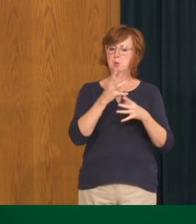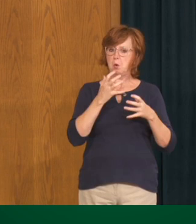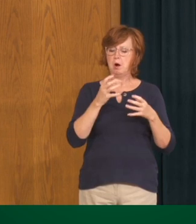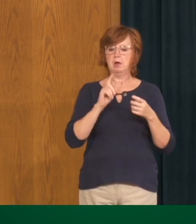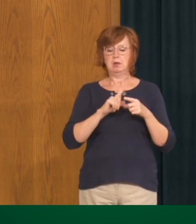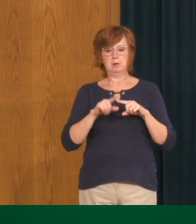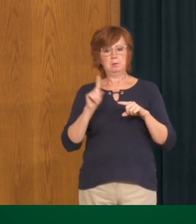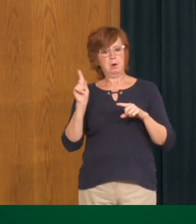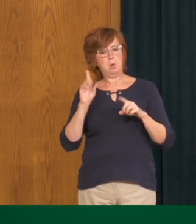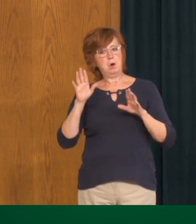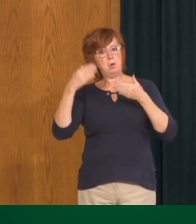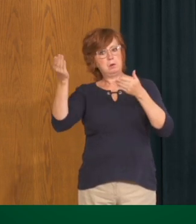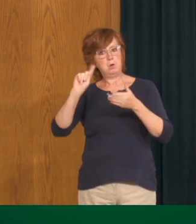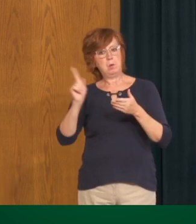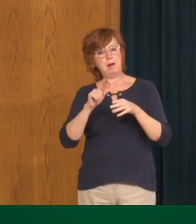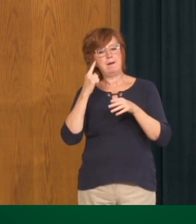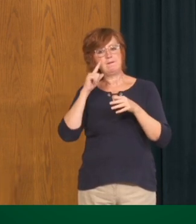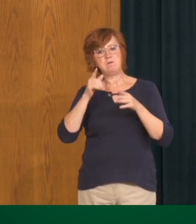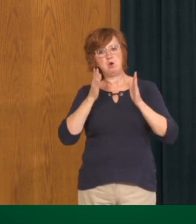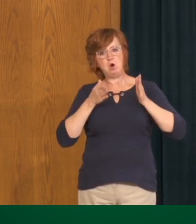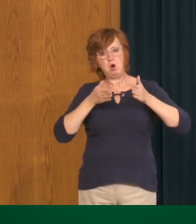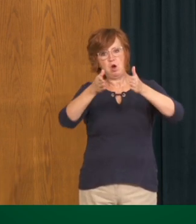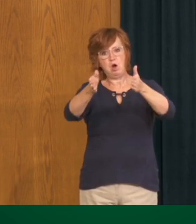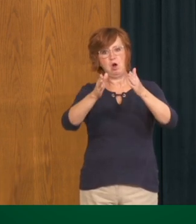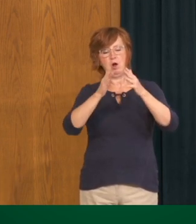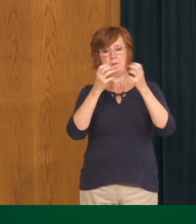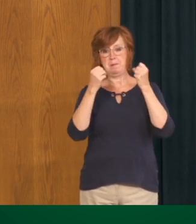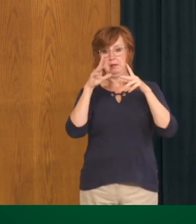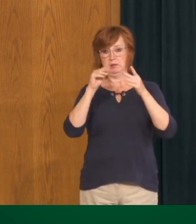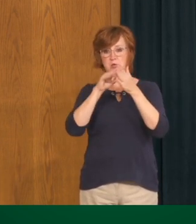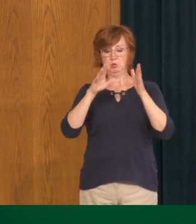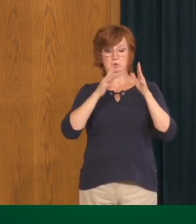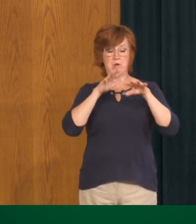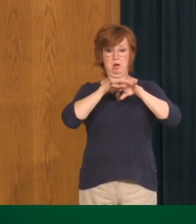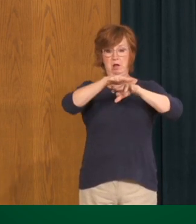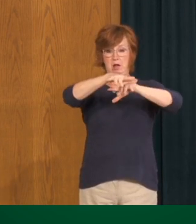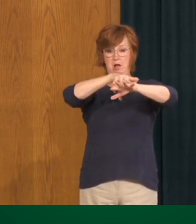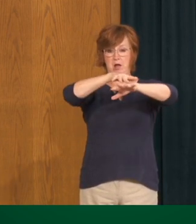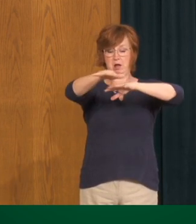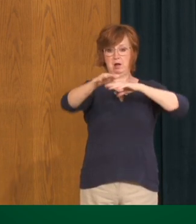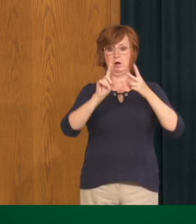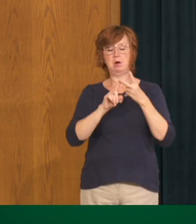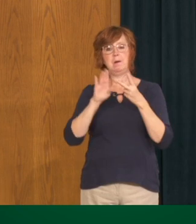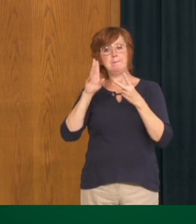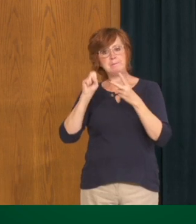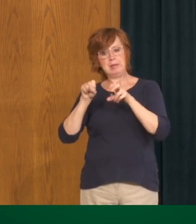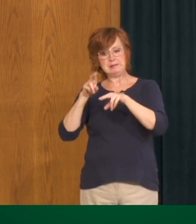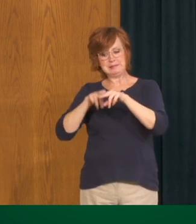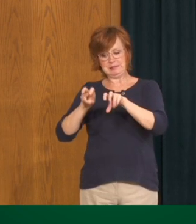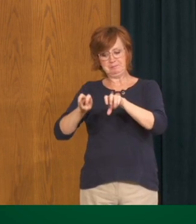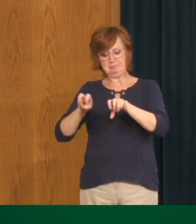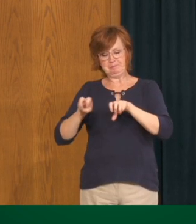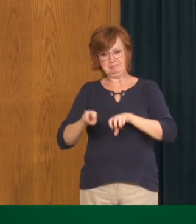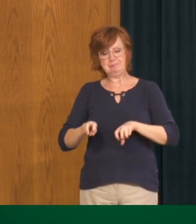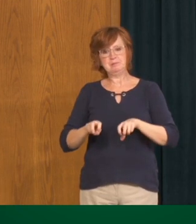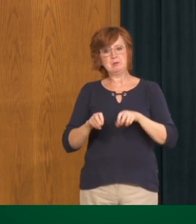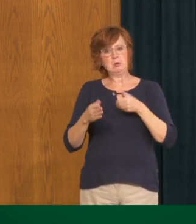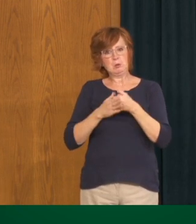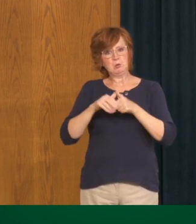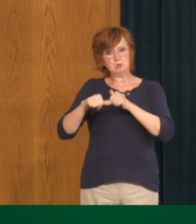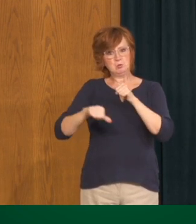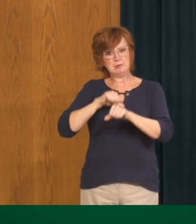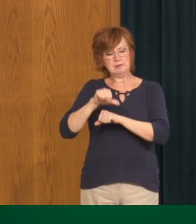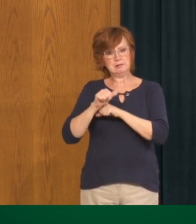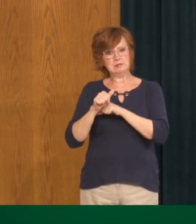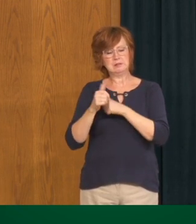to high traffic areas, such as in hallways and on school buses. This should apply to all students in grades